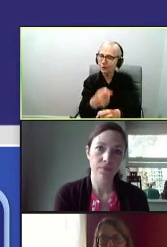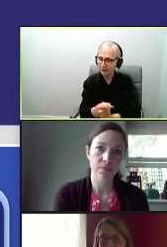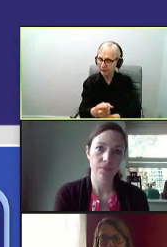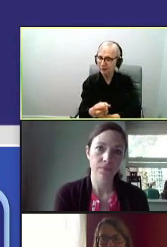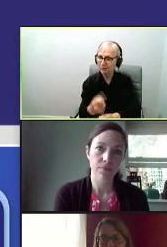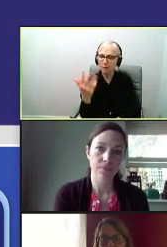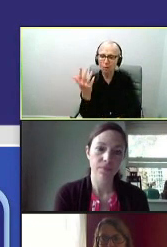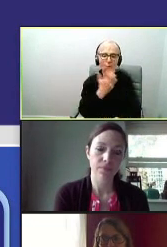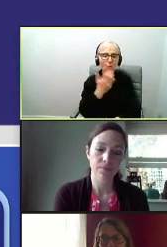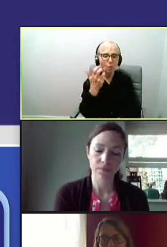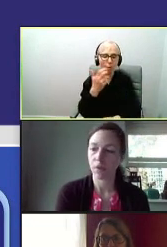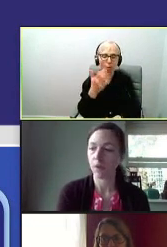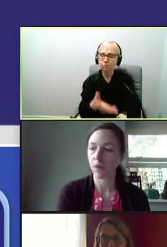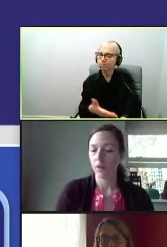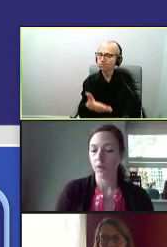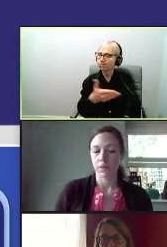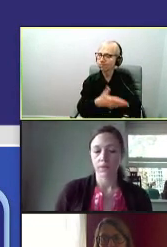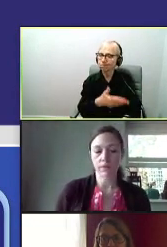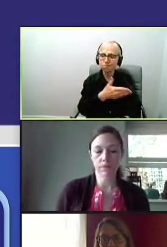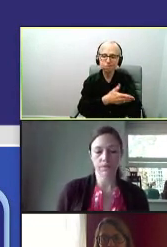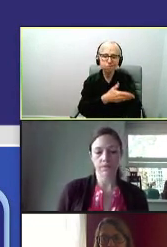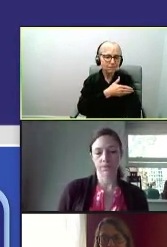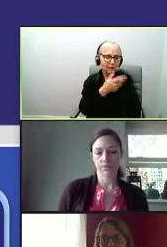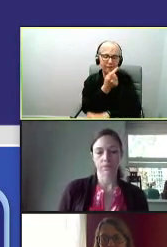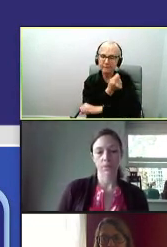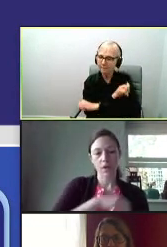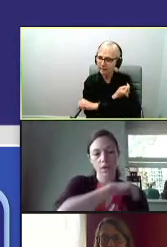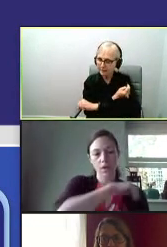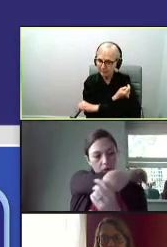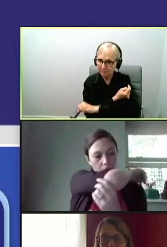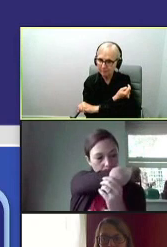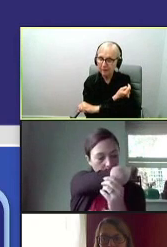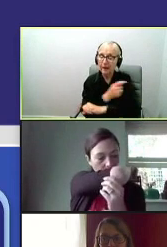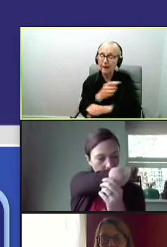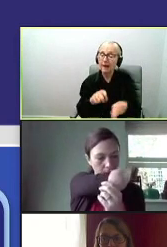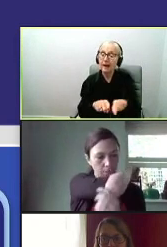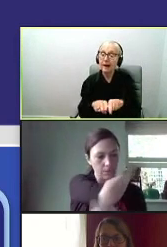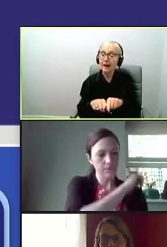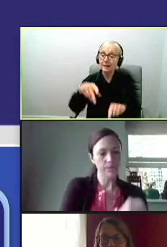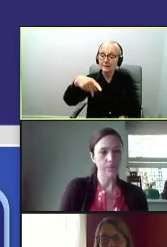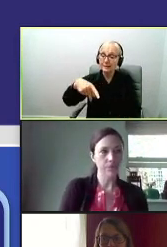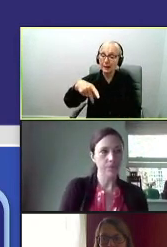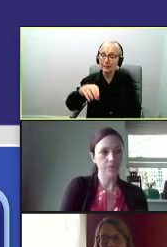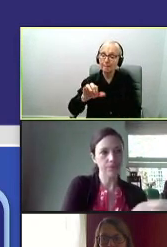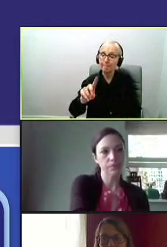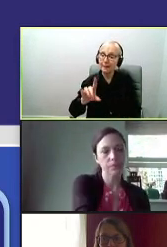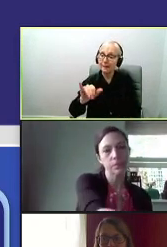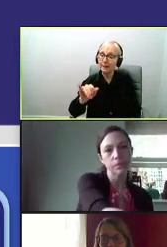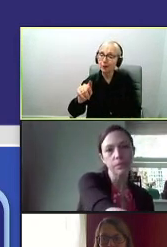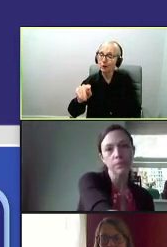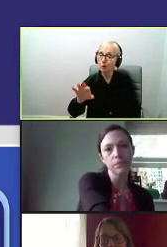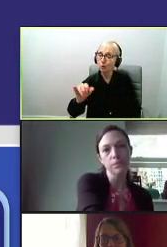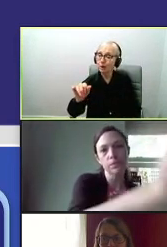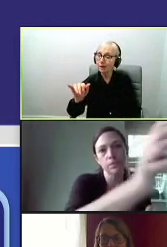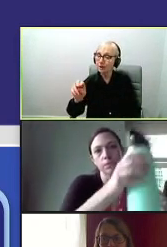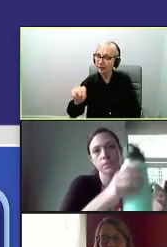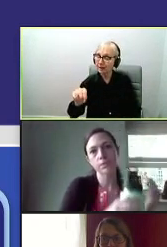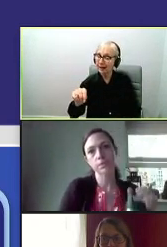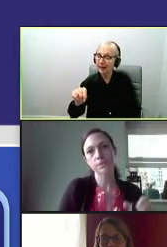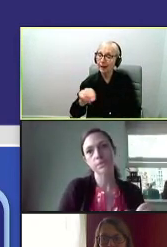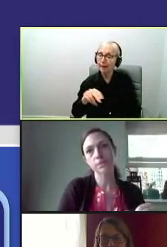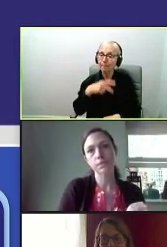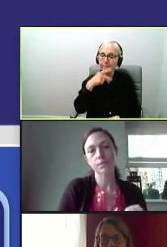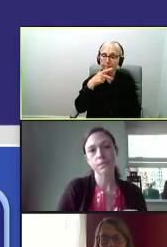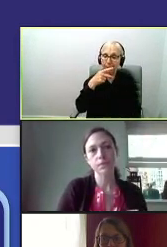incredible advances through vaccination. And as a pediatrician and a public health doctor, I am thrilled that we